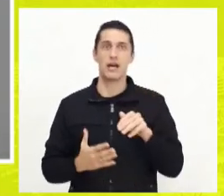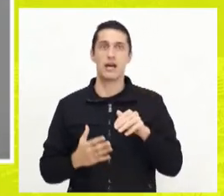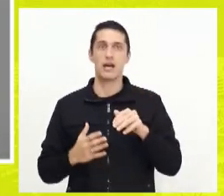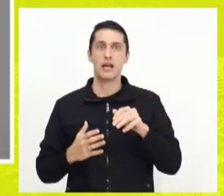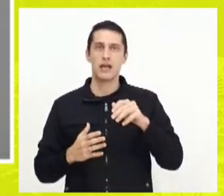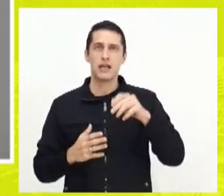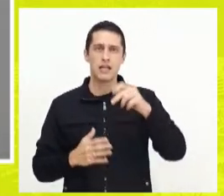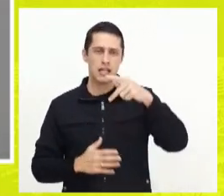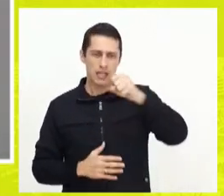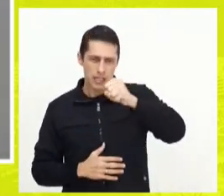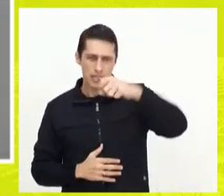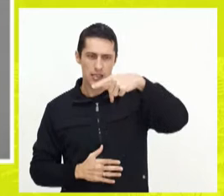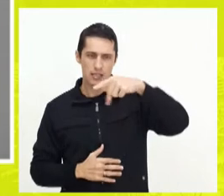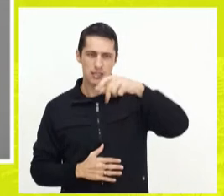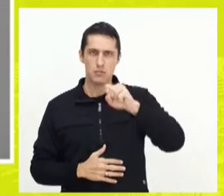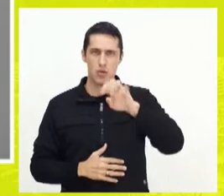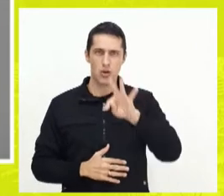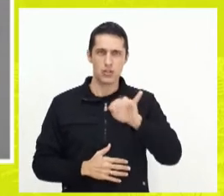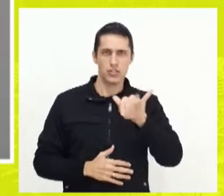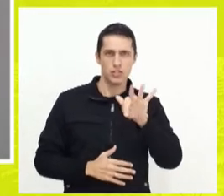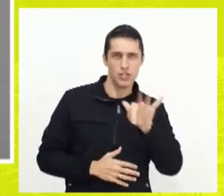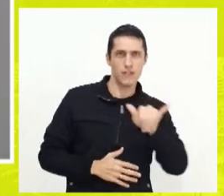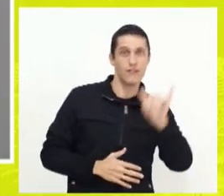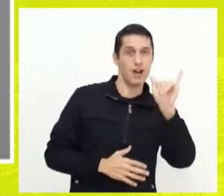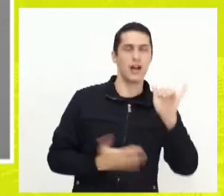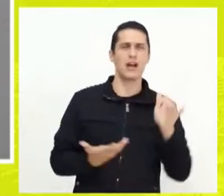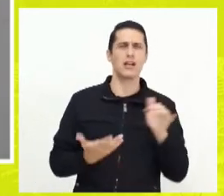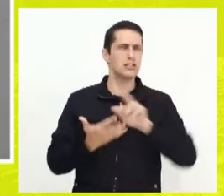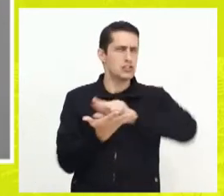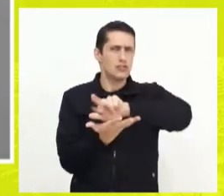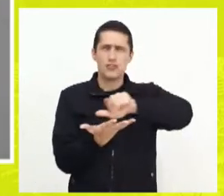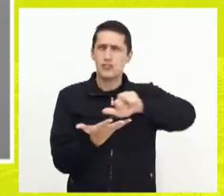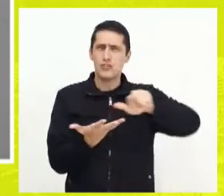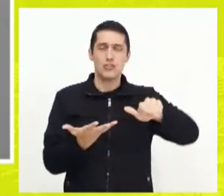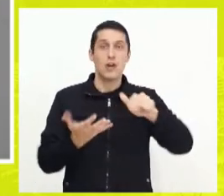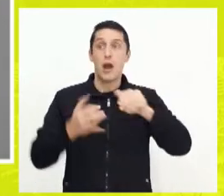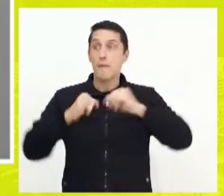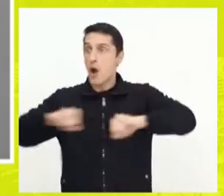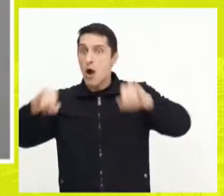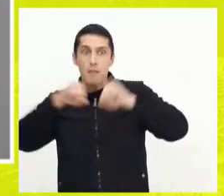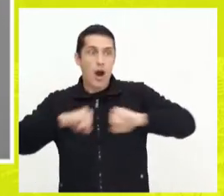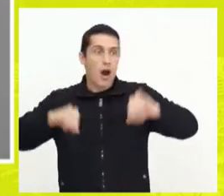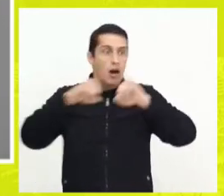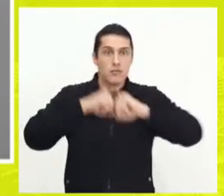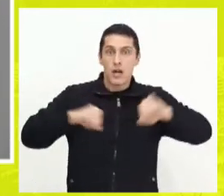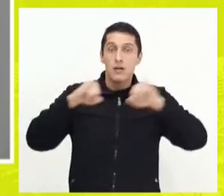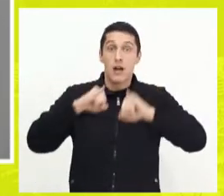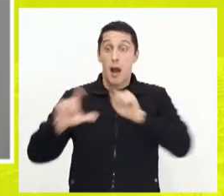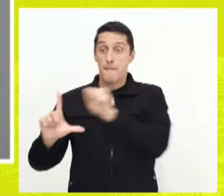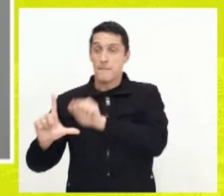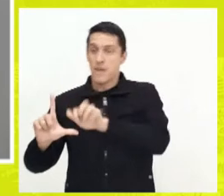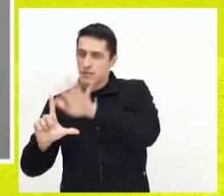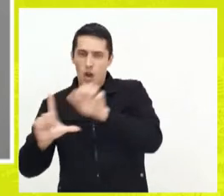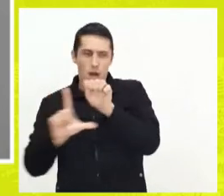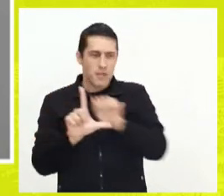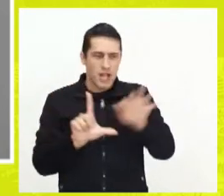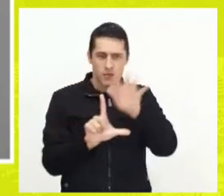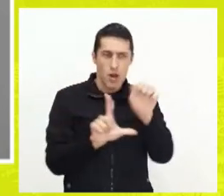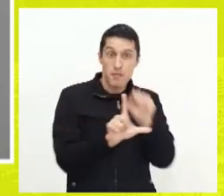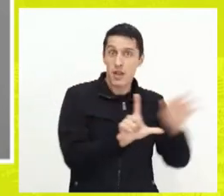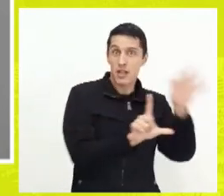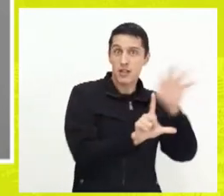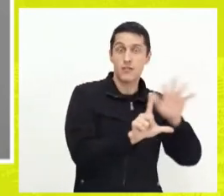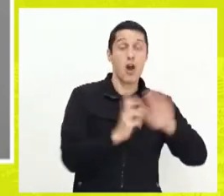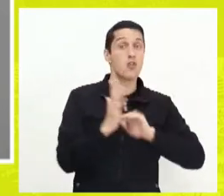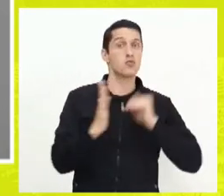the small work that has been uh done by the committee on misinformation to bring all these platforms and i